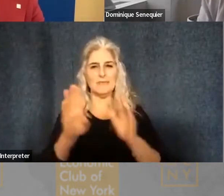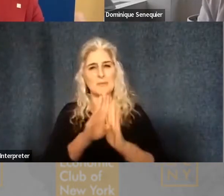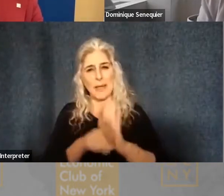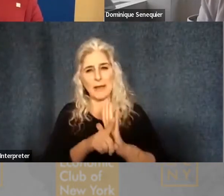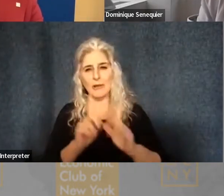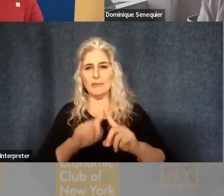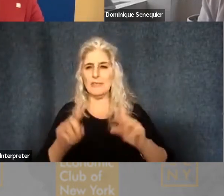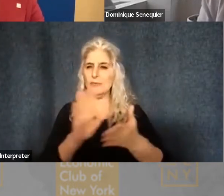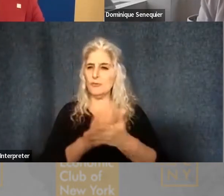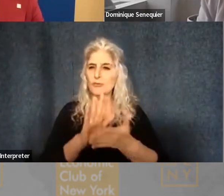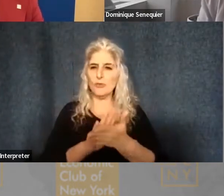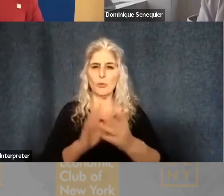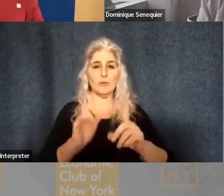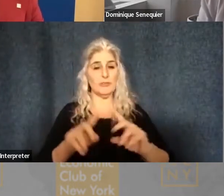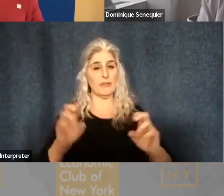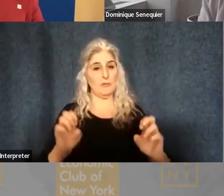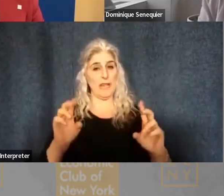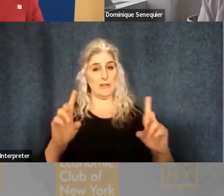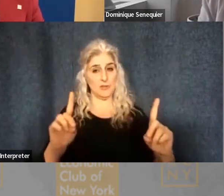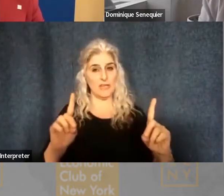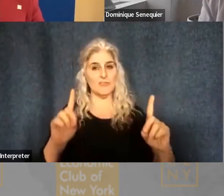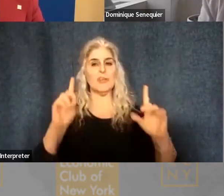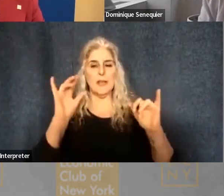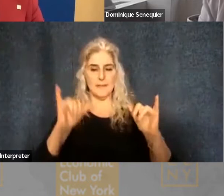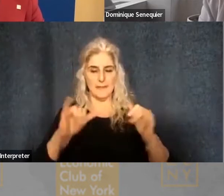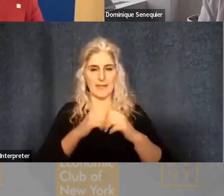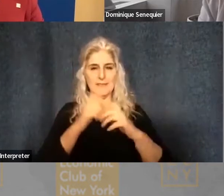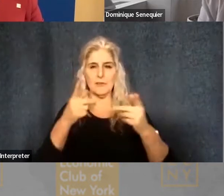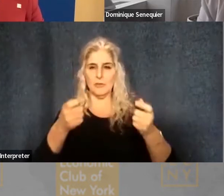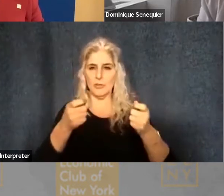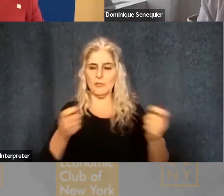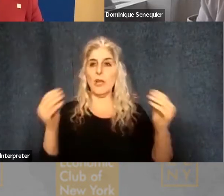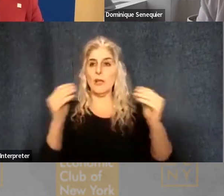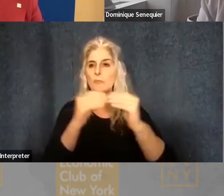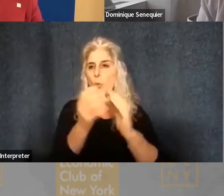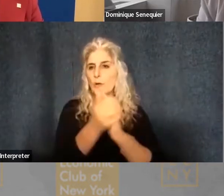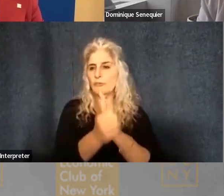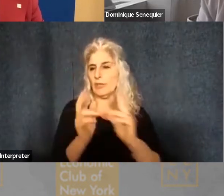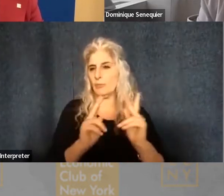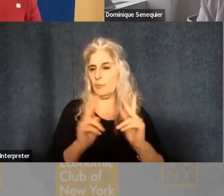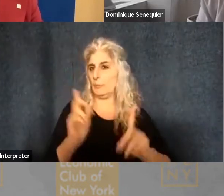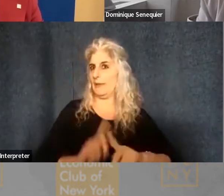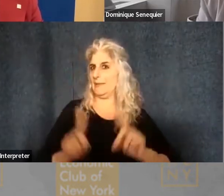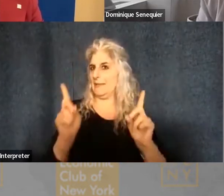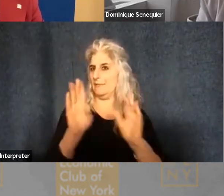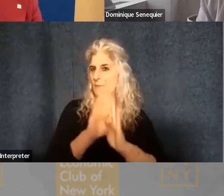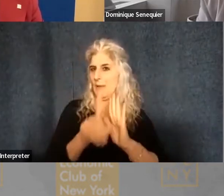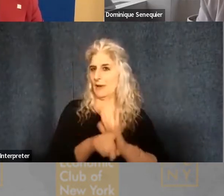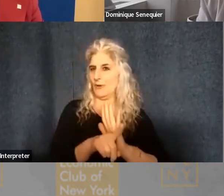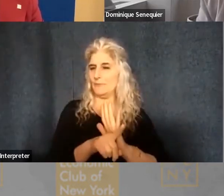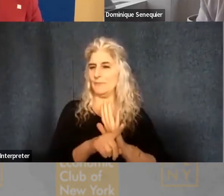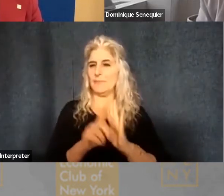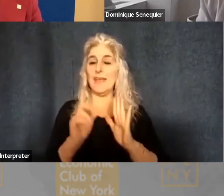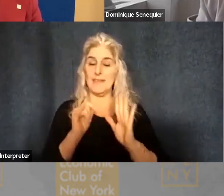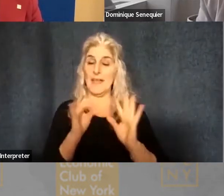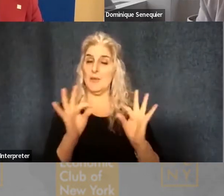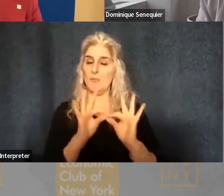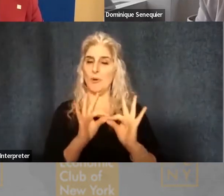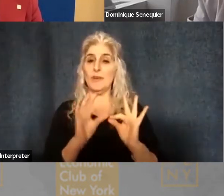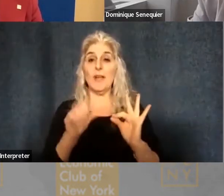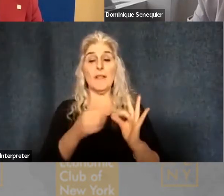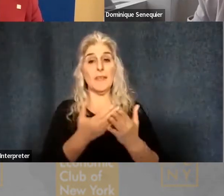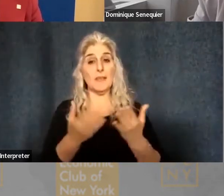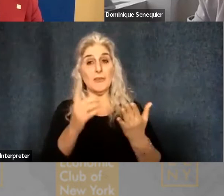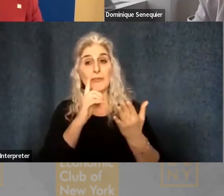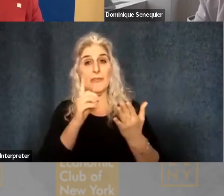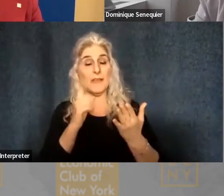educations. That's how you're going to be able to attract more talent. And so that's one key thing. The other thing that I introduced since